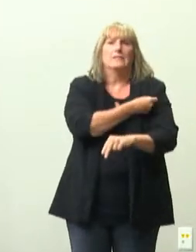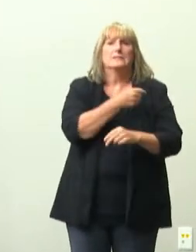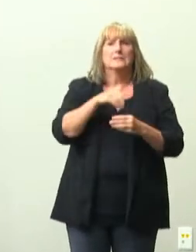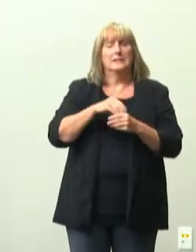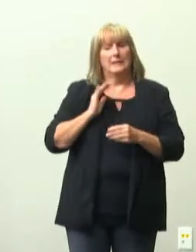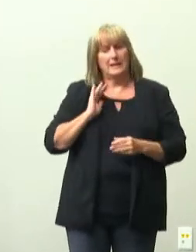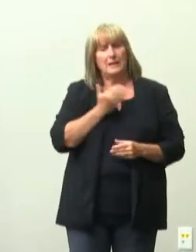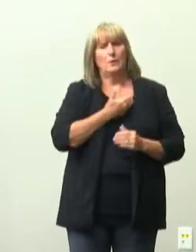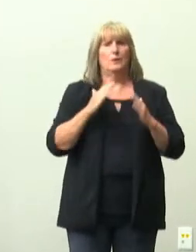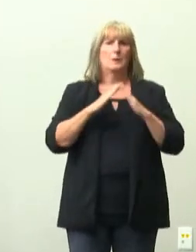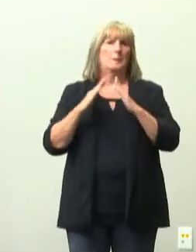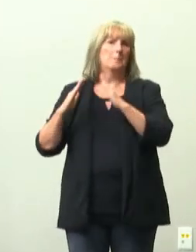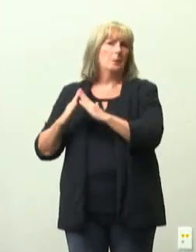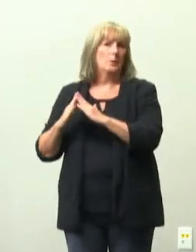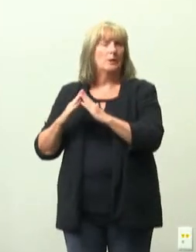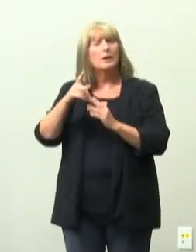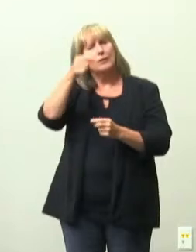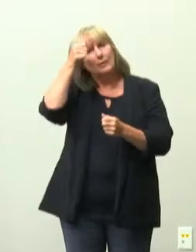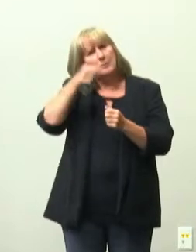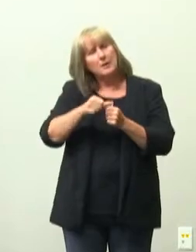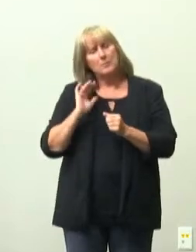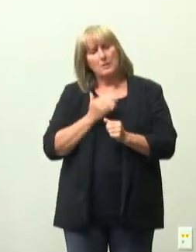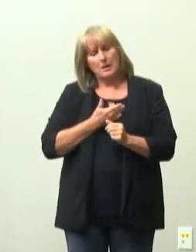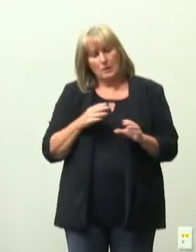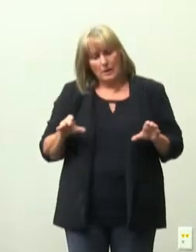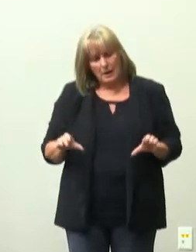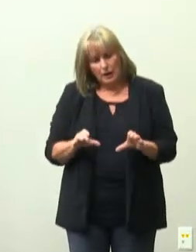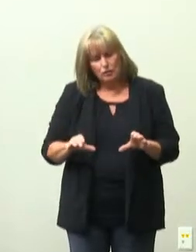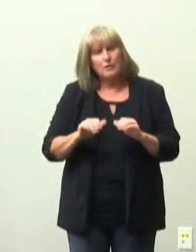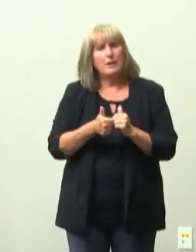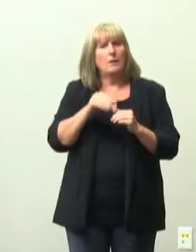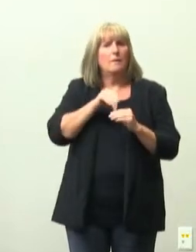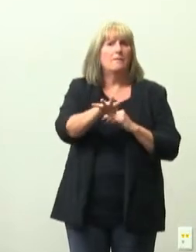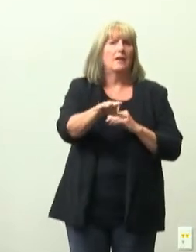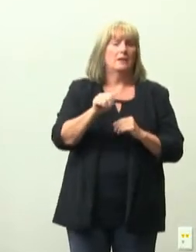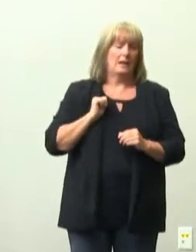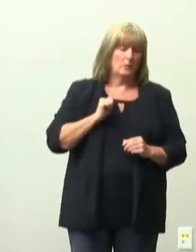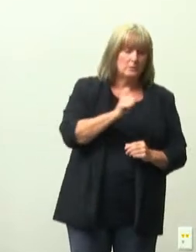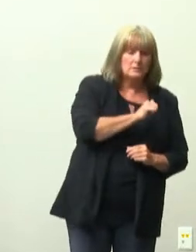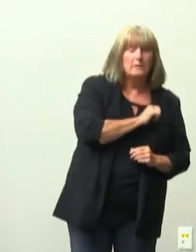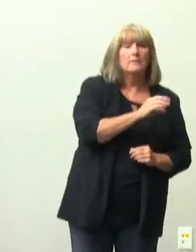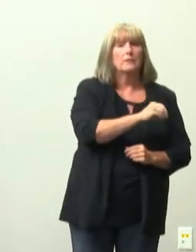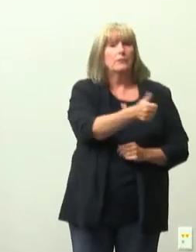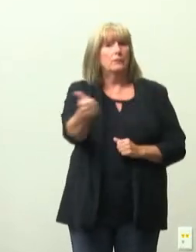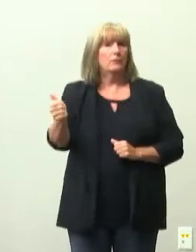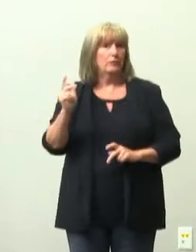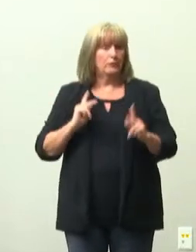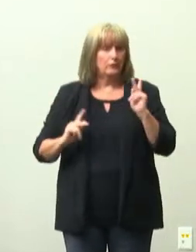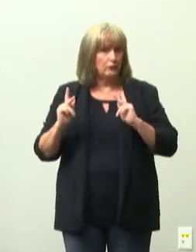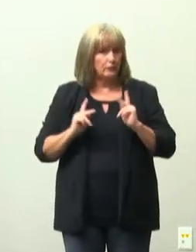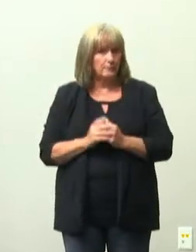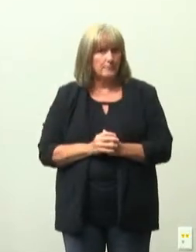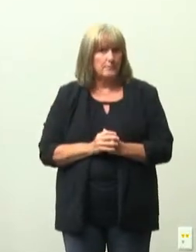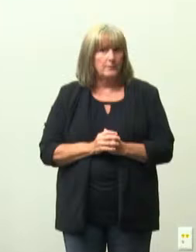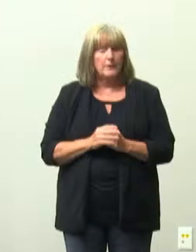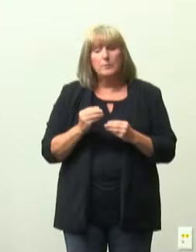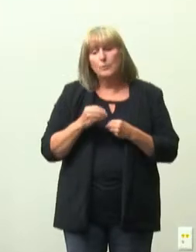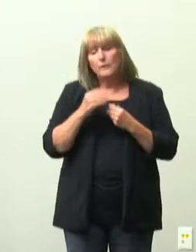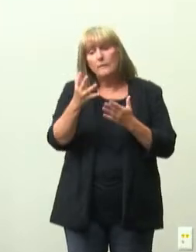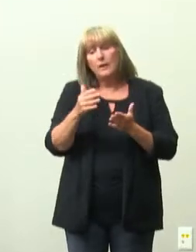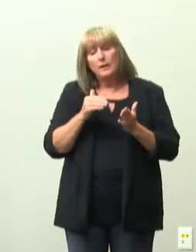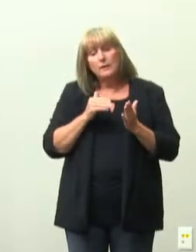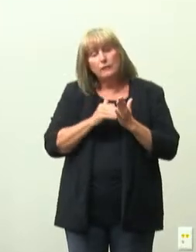in our community, and be mindful of our actions and how they could affect ourselves and others. By providing